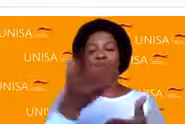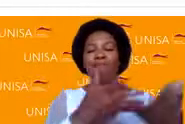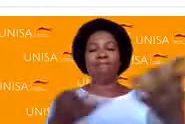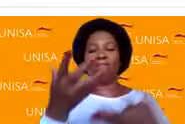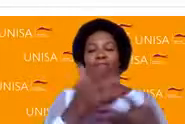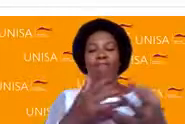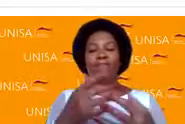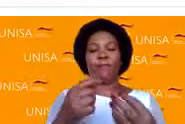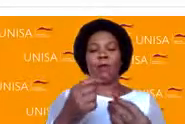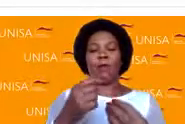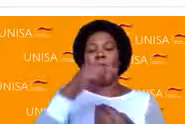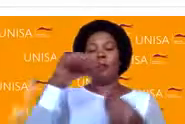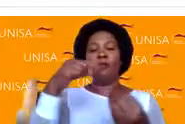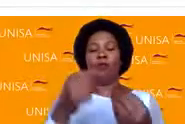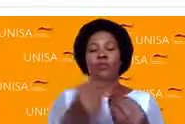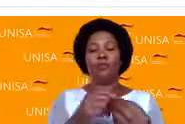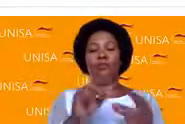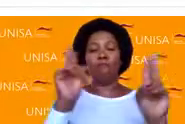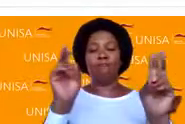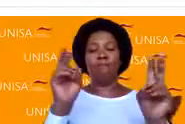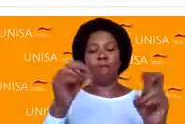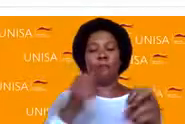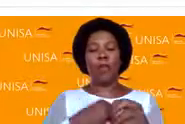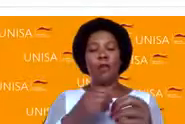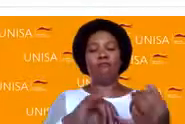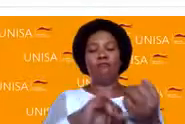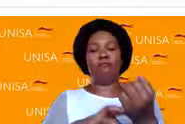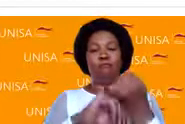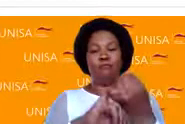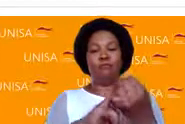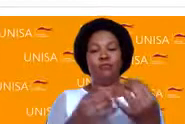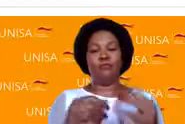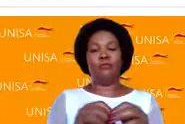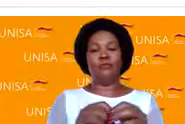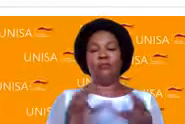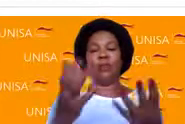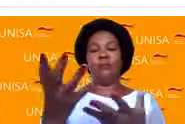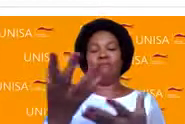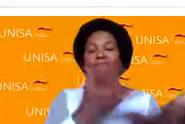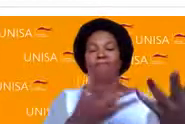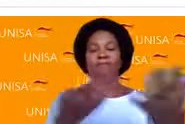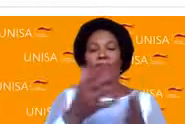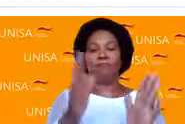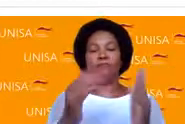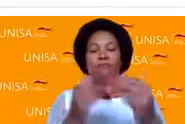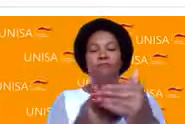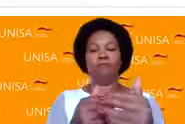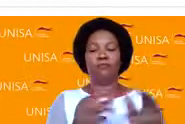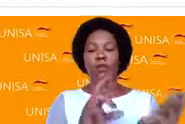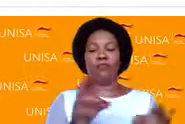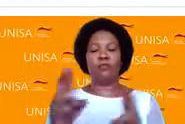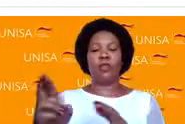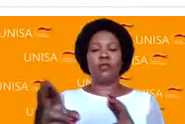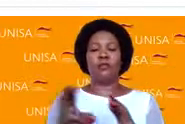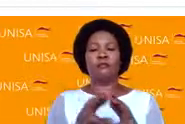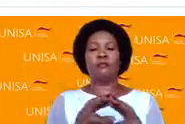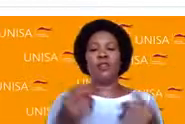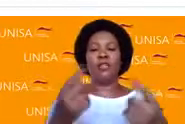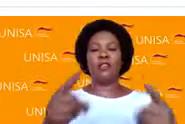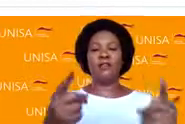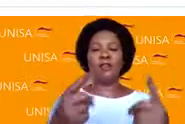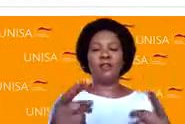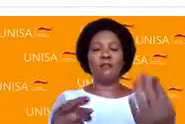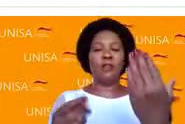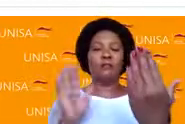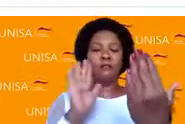Where else you might also have on myModules, we've got the chat tools as well, and different face-to-face methods of